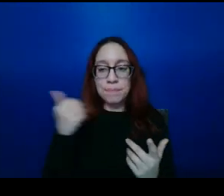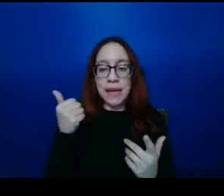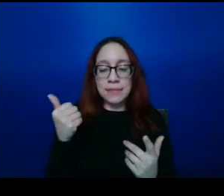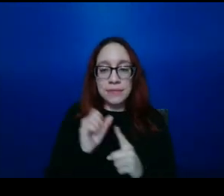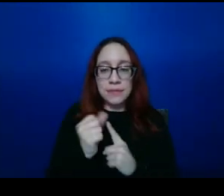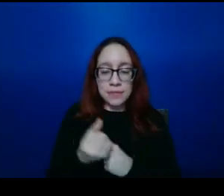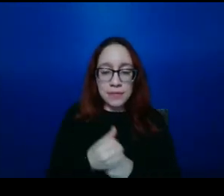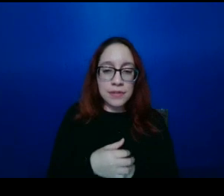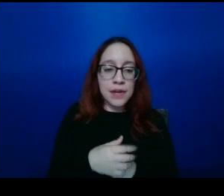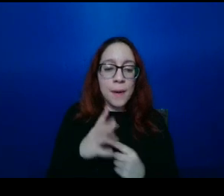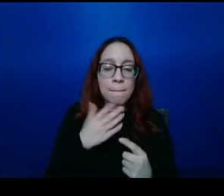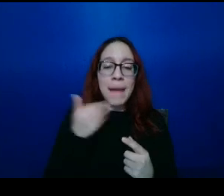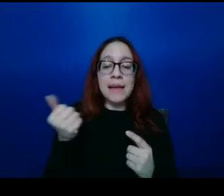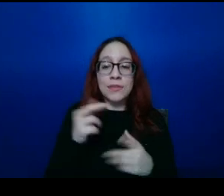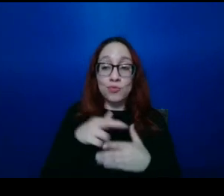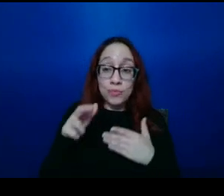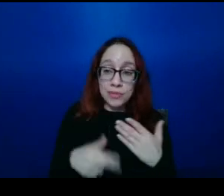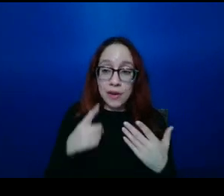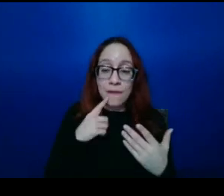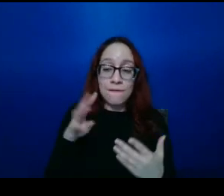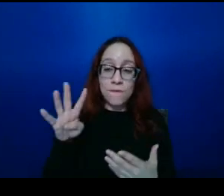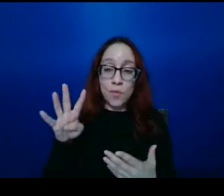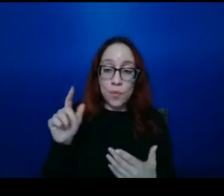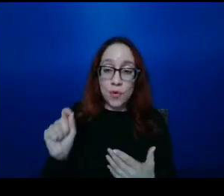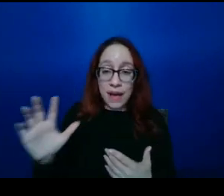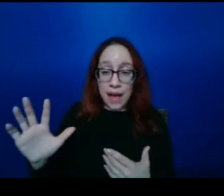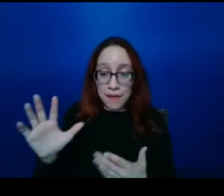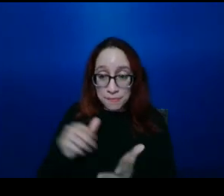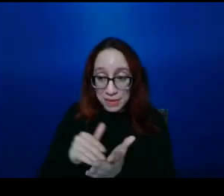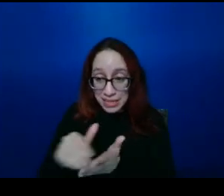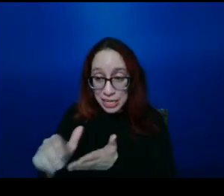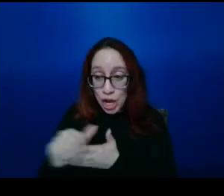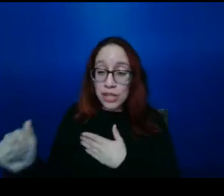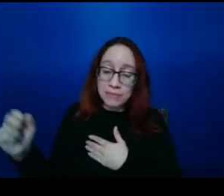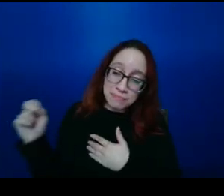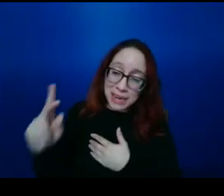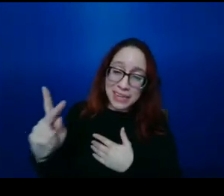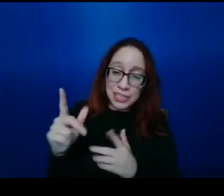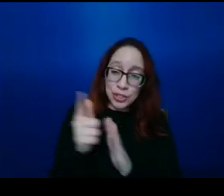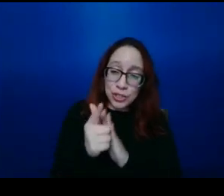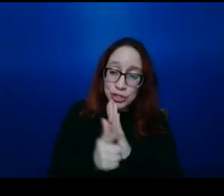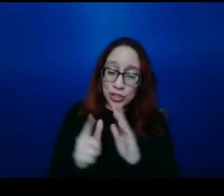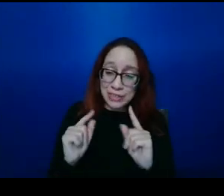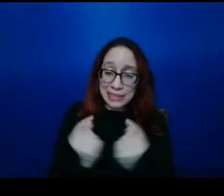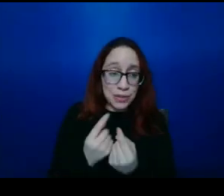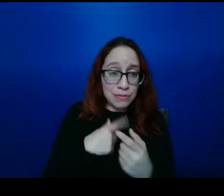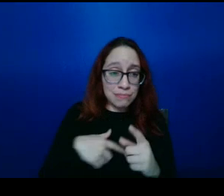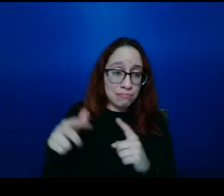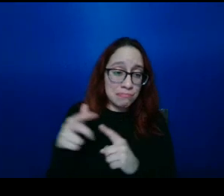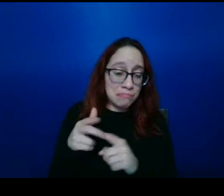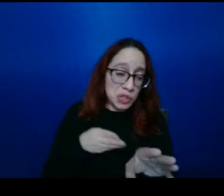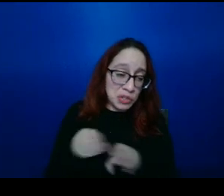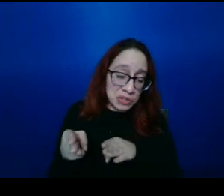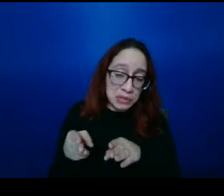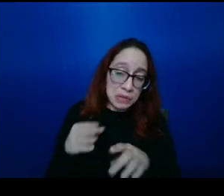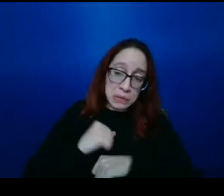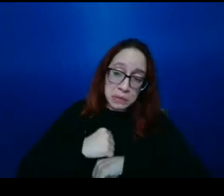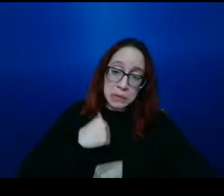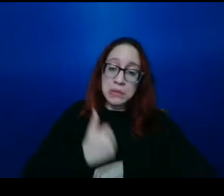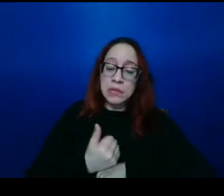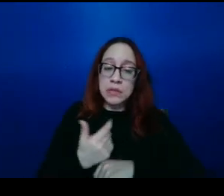It gives you $4.5 million back, the way your attorney team, who are wonderful professionals, have structured this.